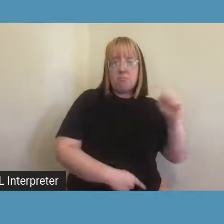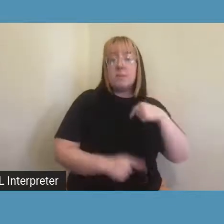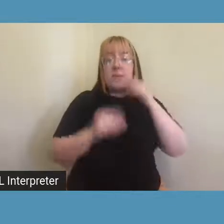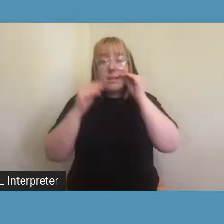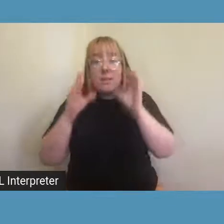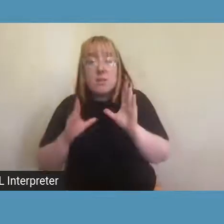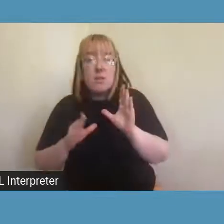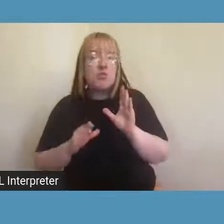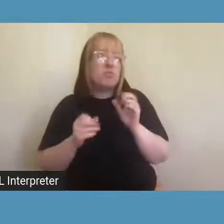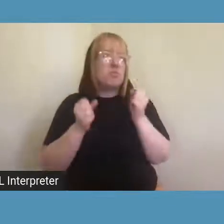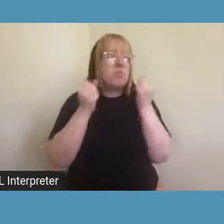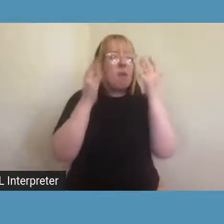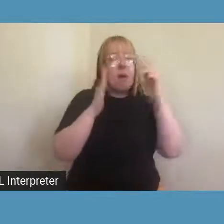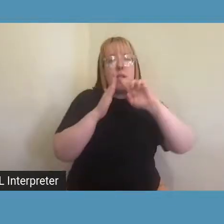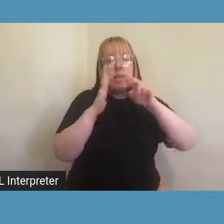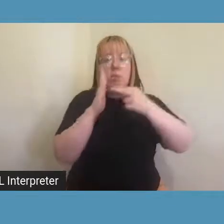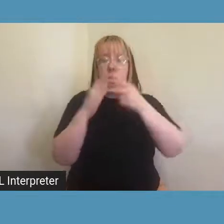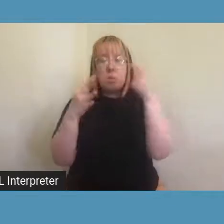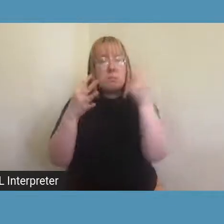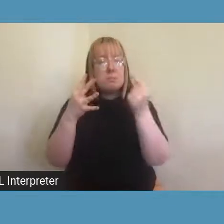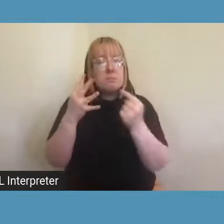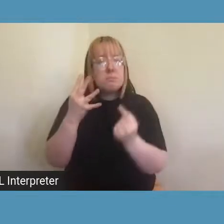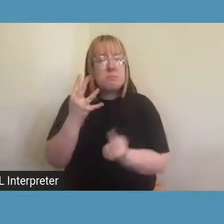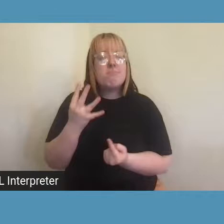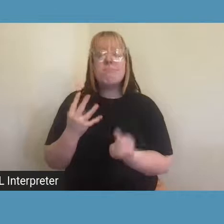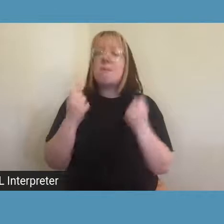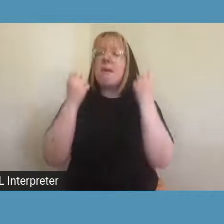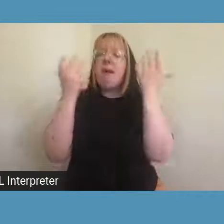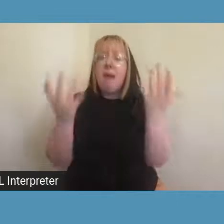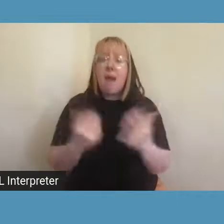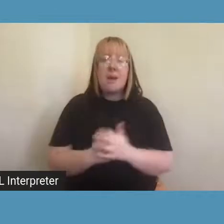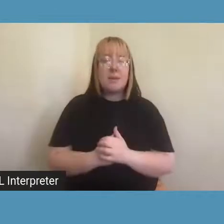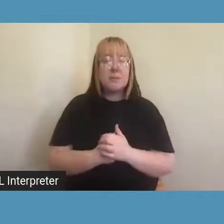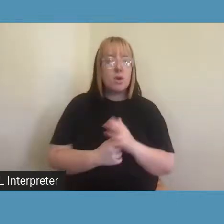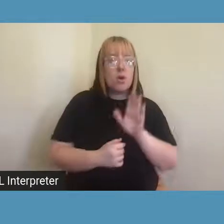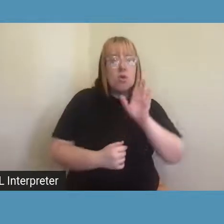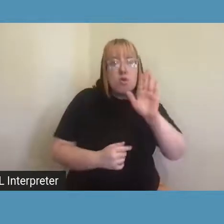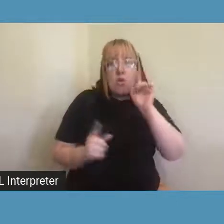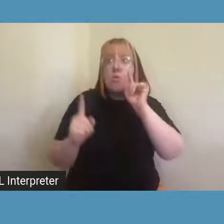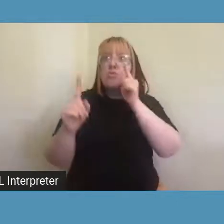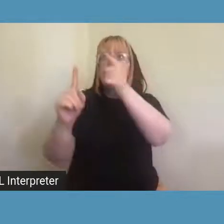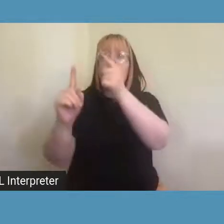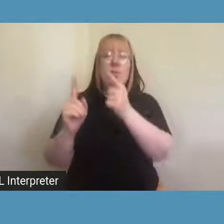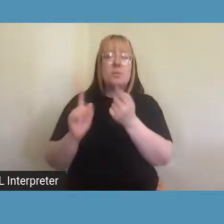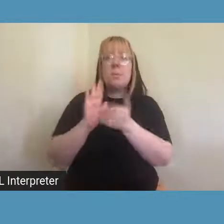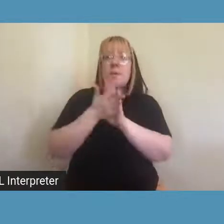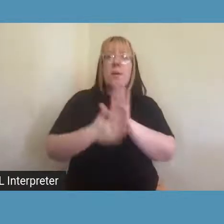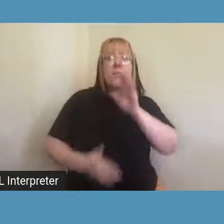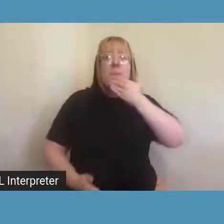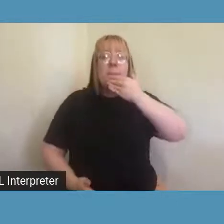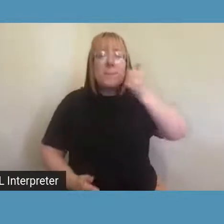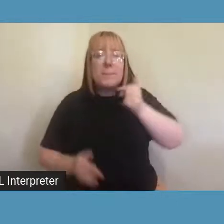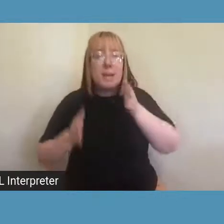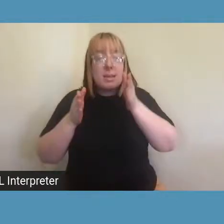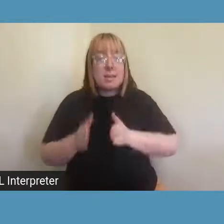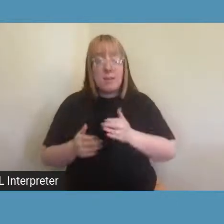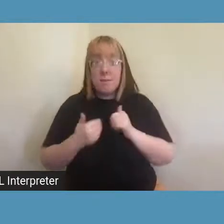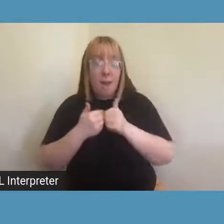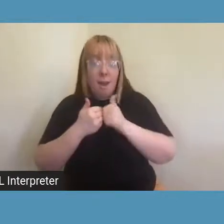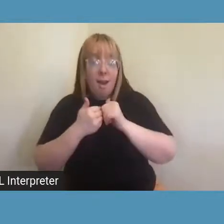essential intent is to be a wind for others to become their highest and best selves by owning their stories through the medium of